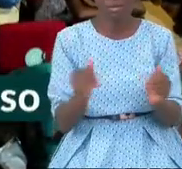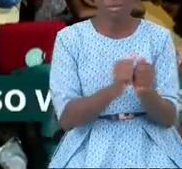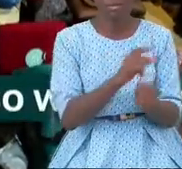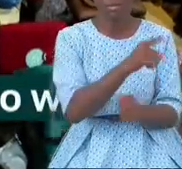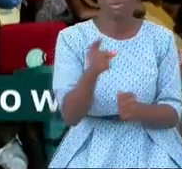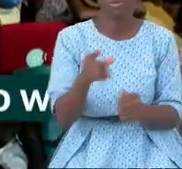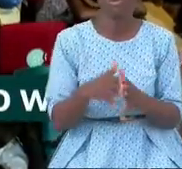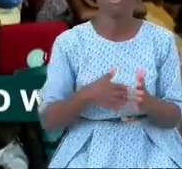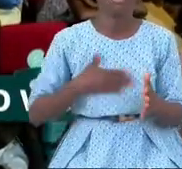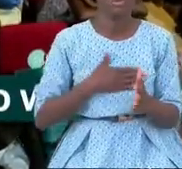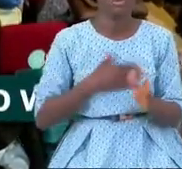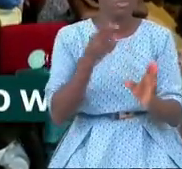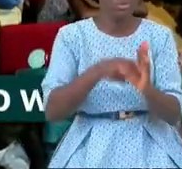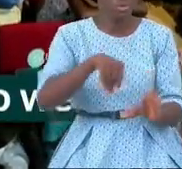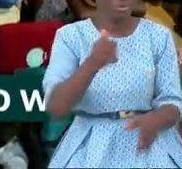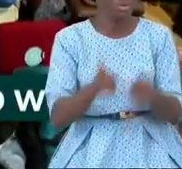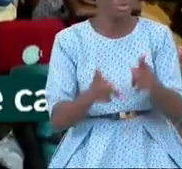You heard about Happy just now.